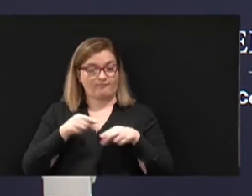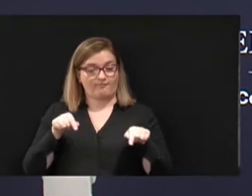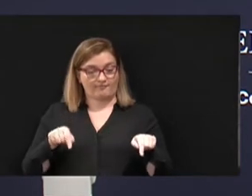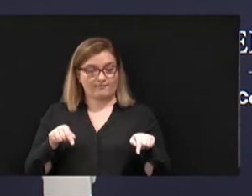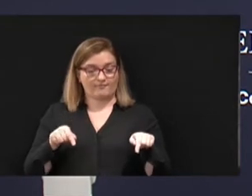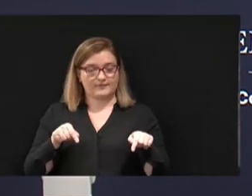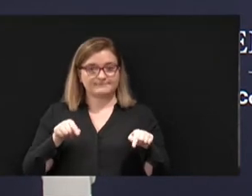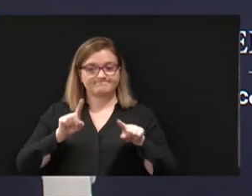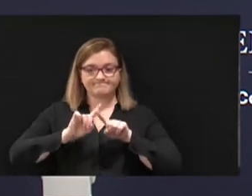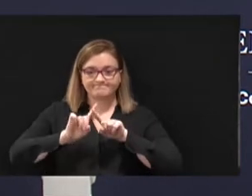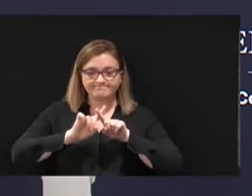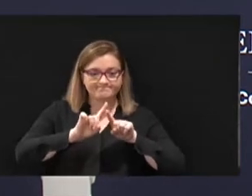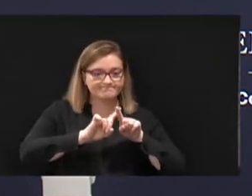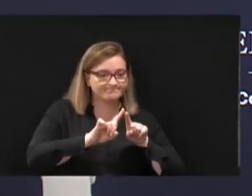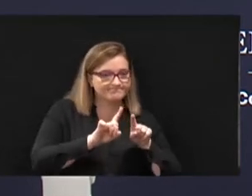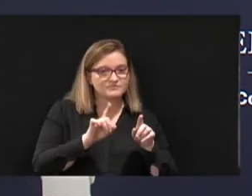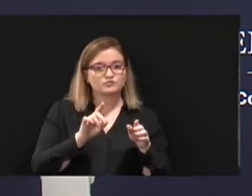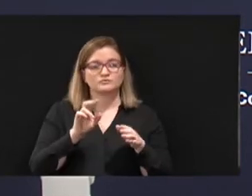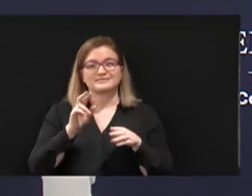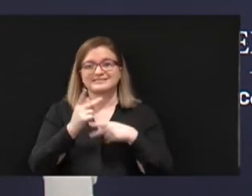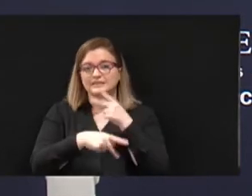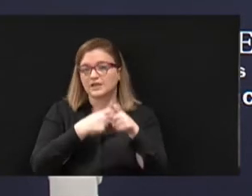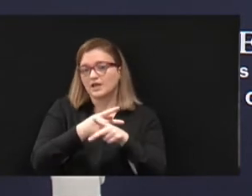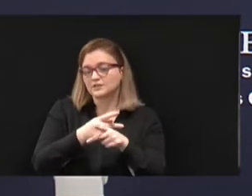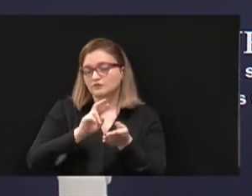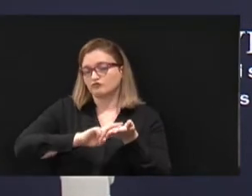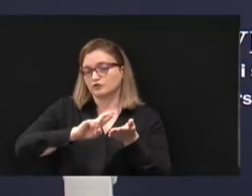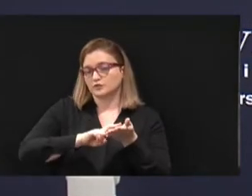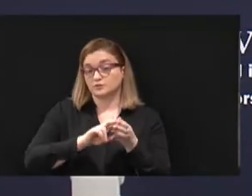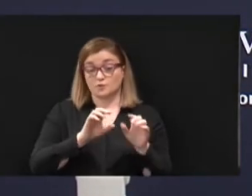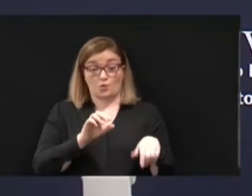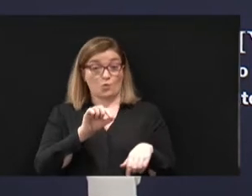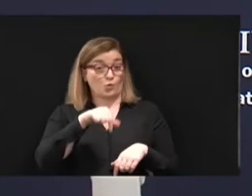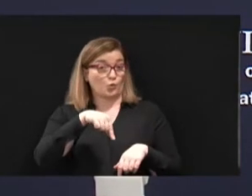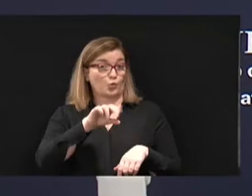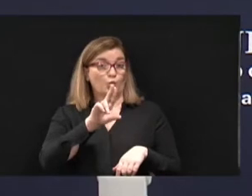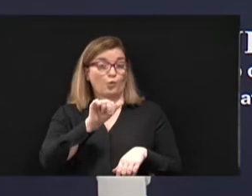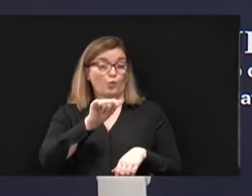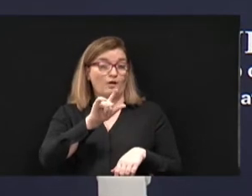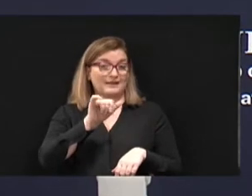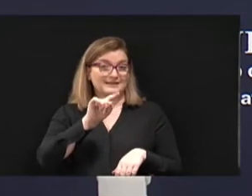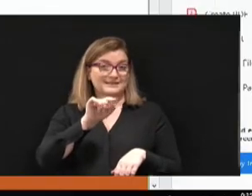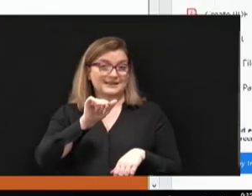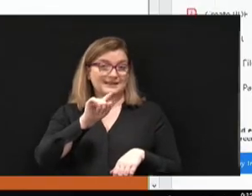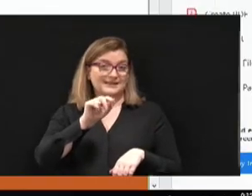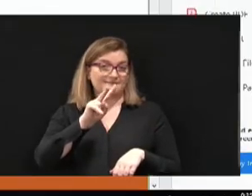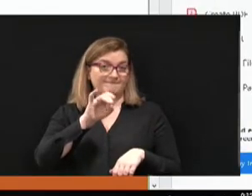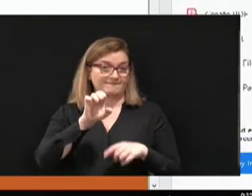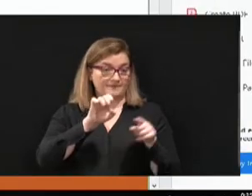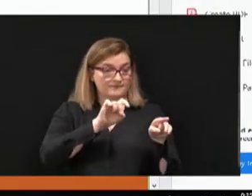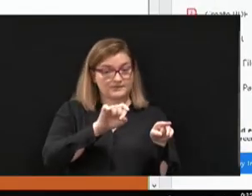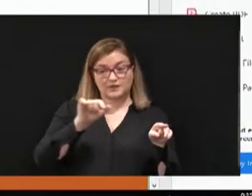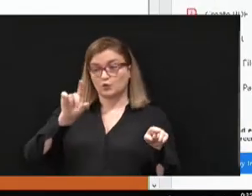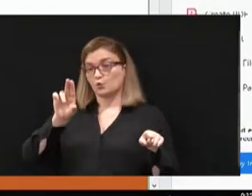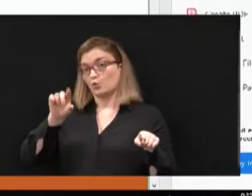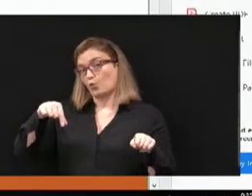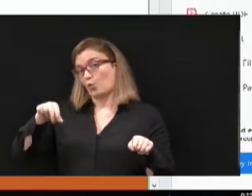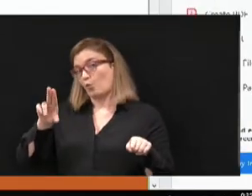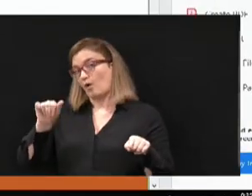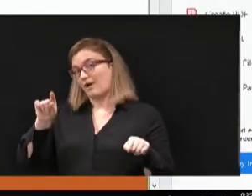different research, qualitative and quantitative. And when I talk about quantitative, what we're talking about is